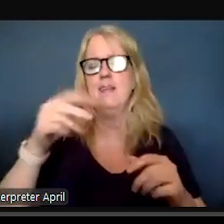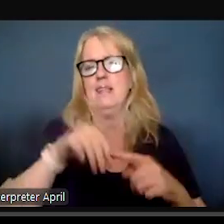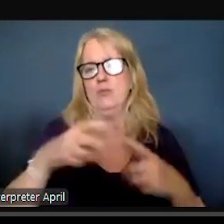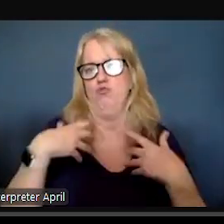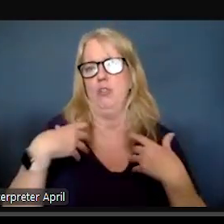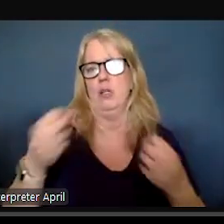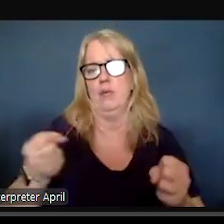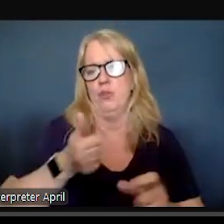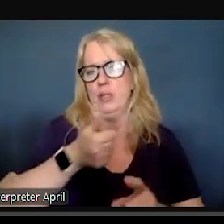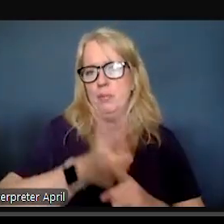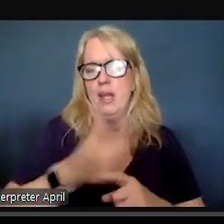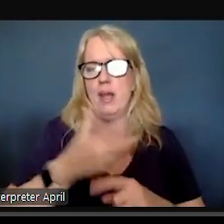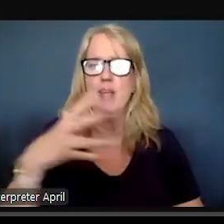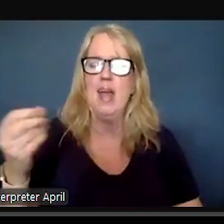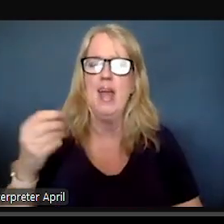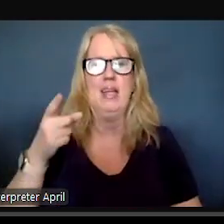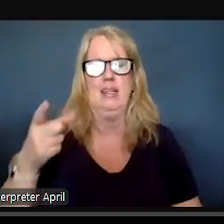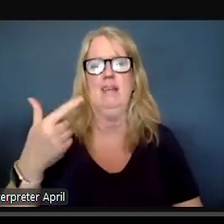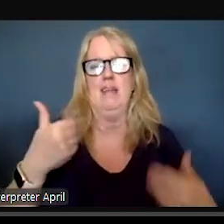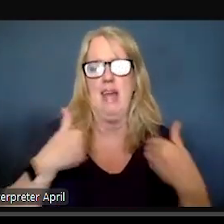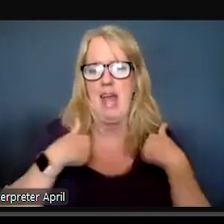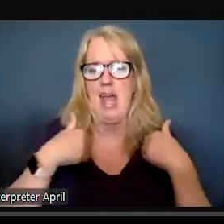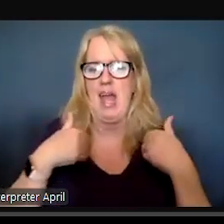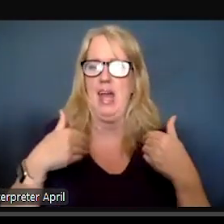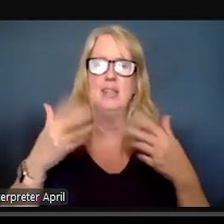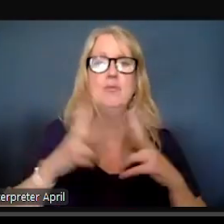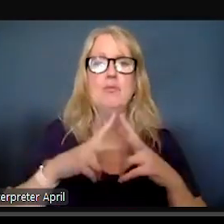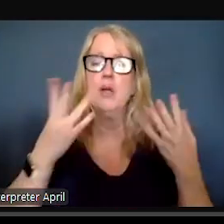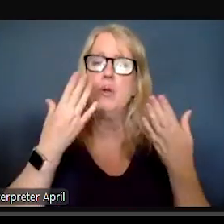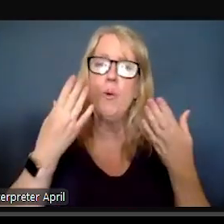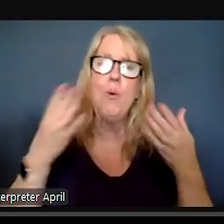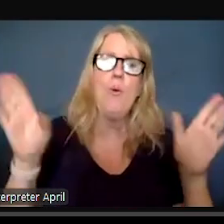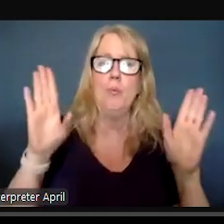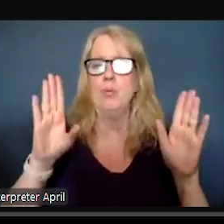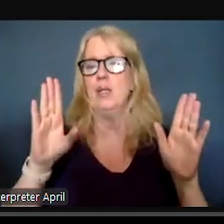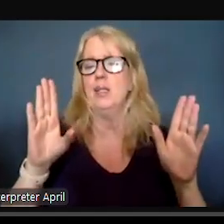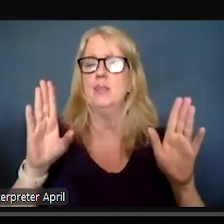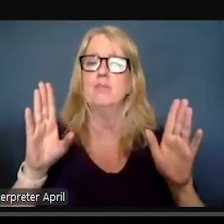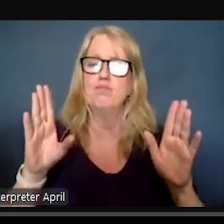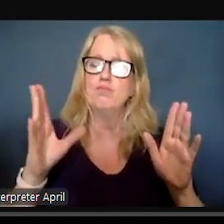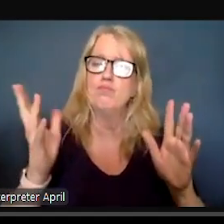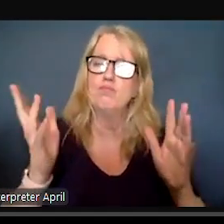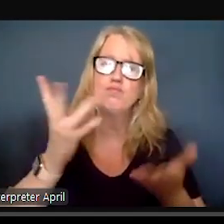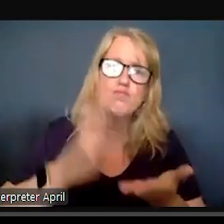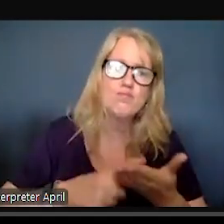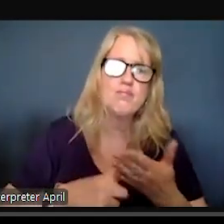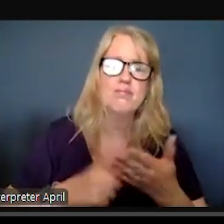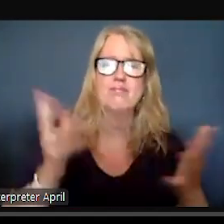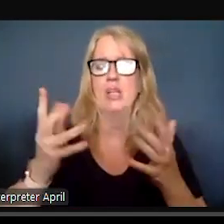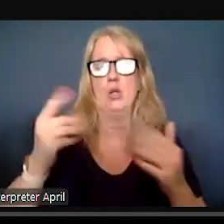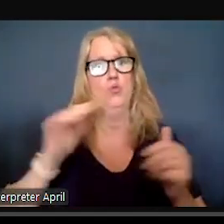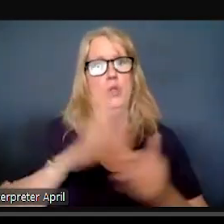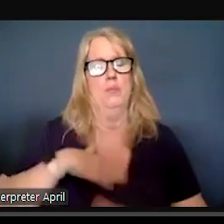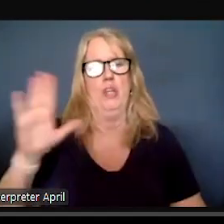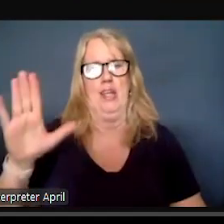recovering himself and has been very open about that. So we really appreciate his